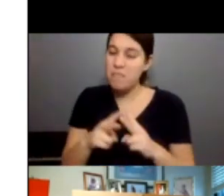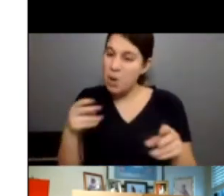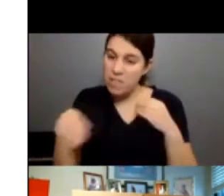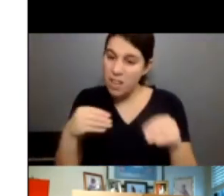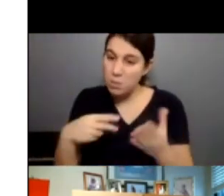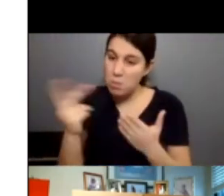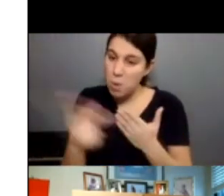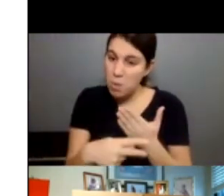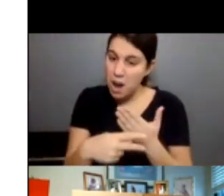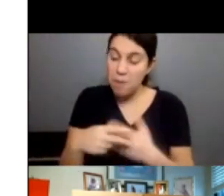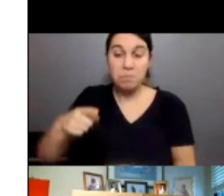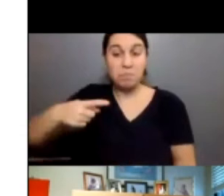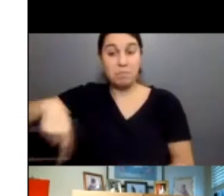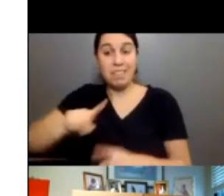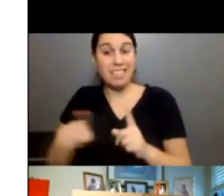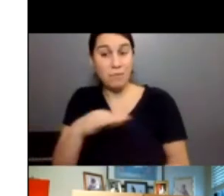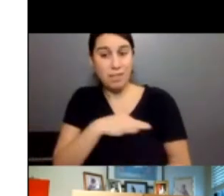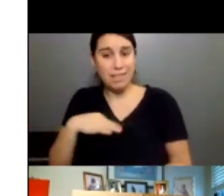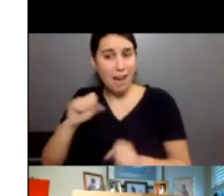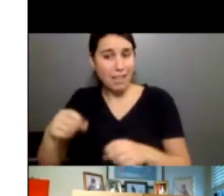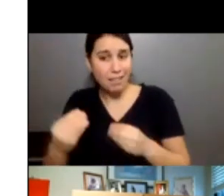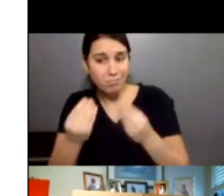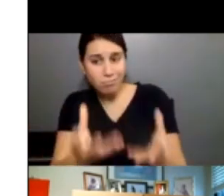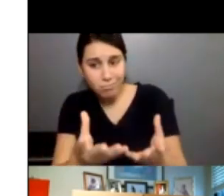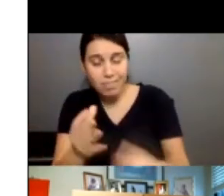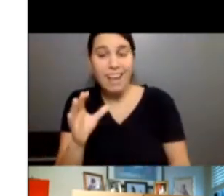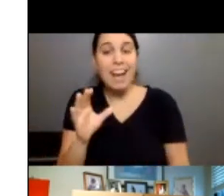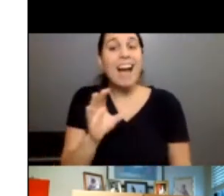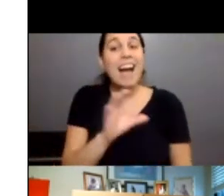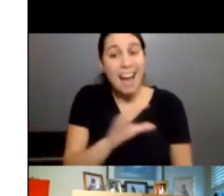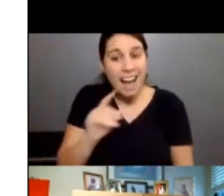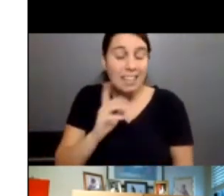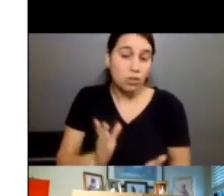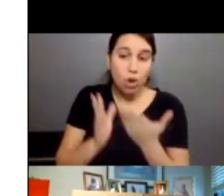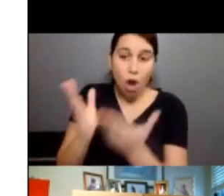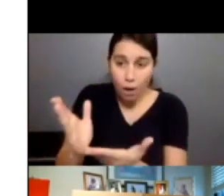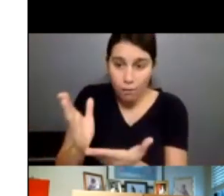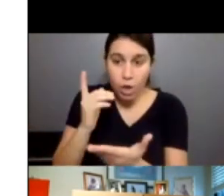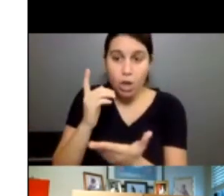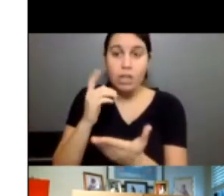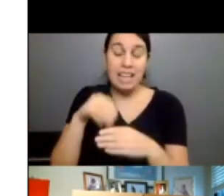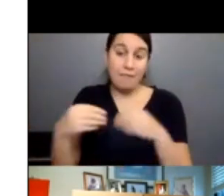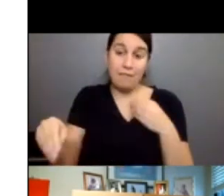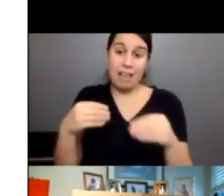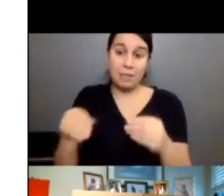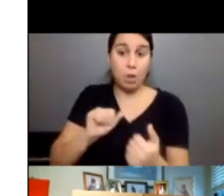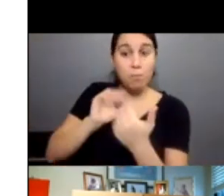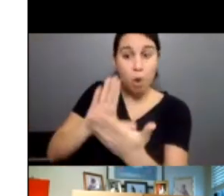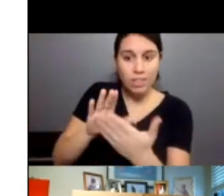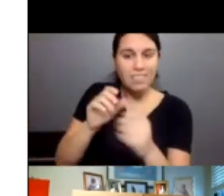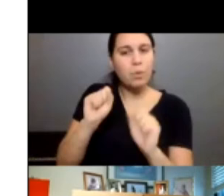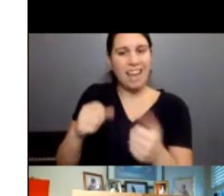by different types of staff member and is offered in flexible formats to reach most